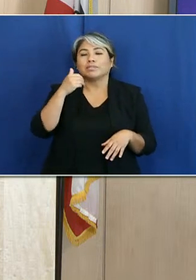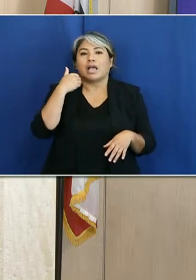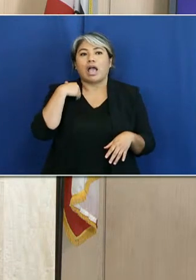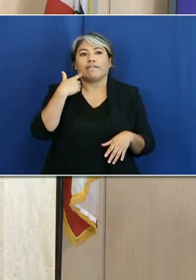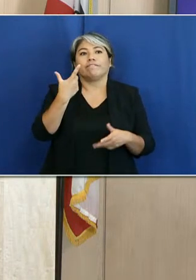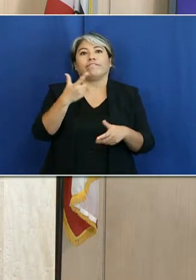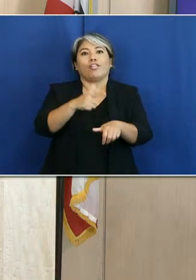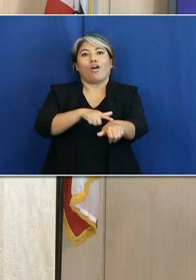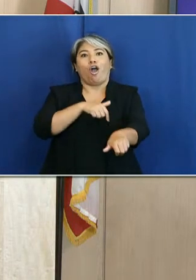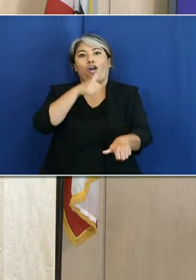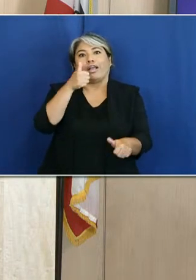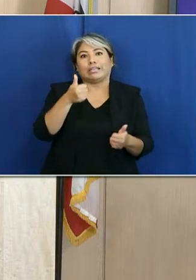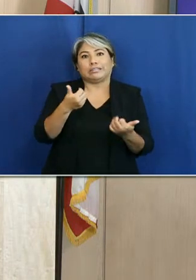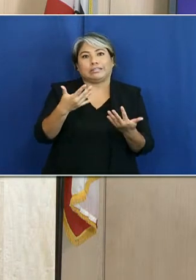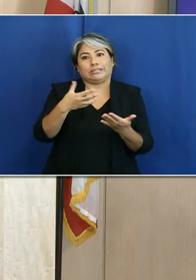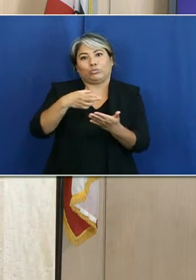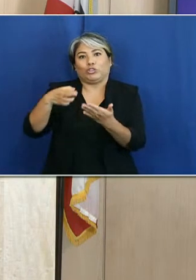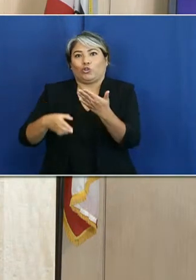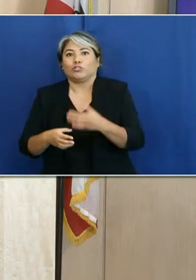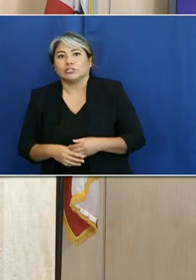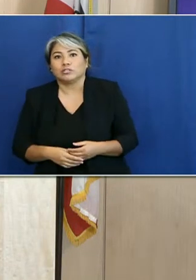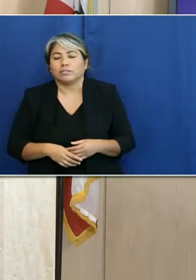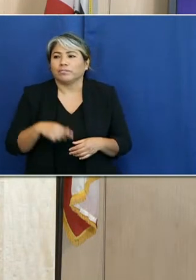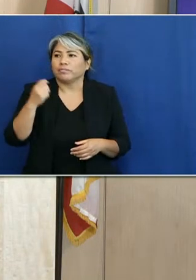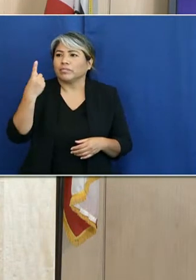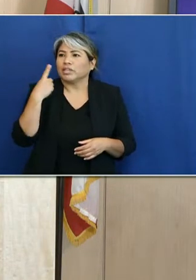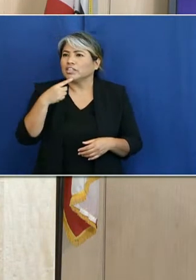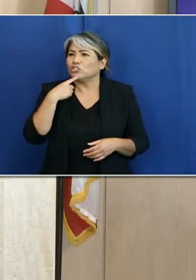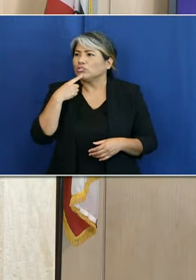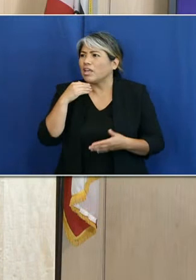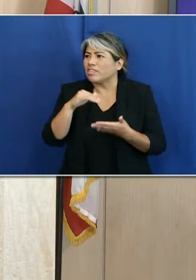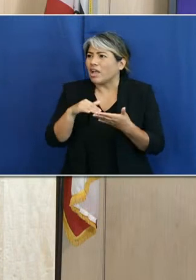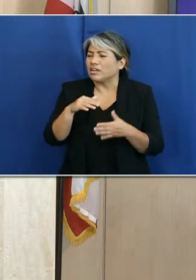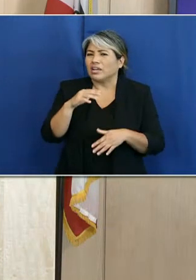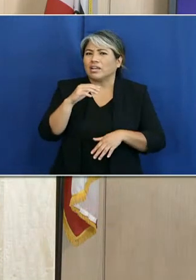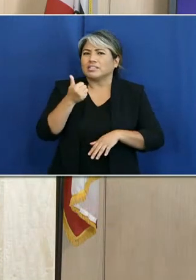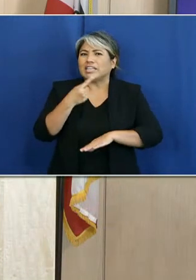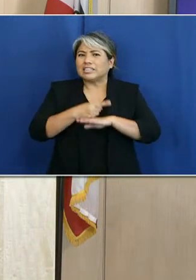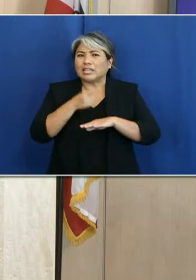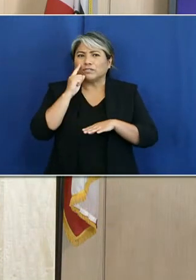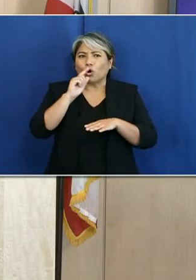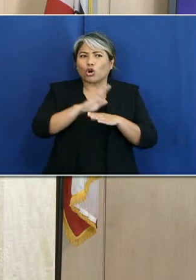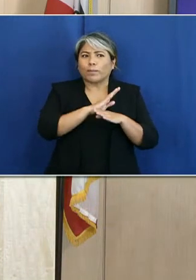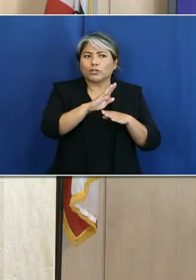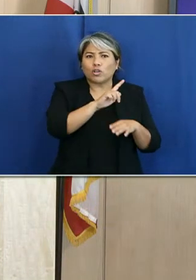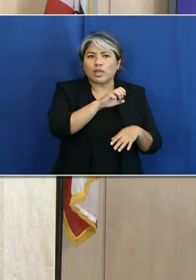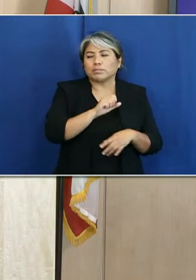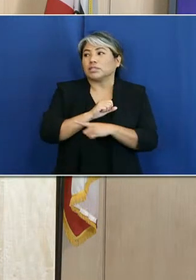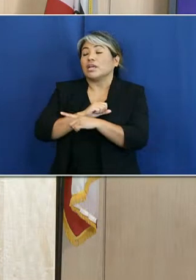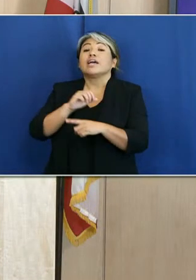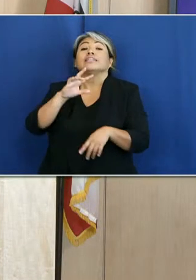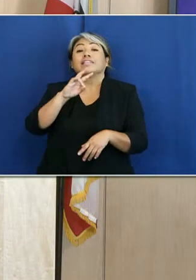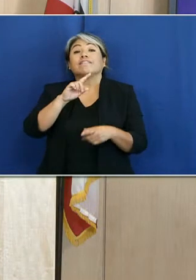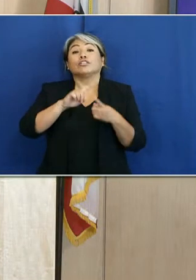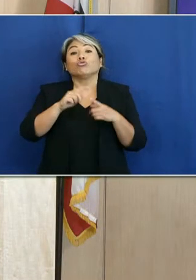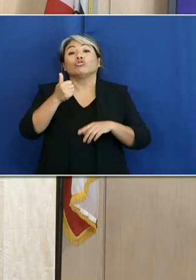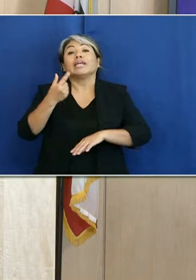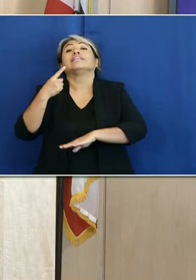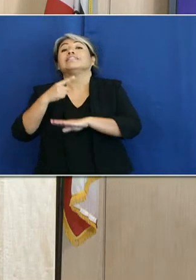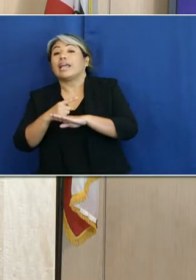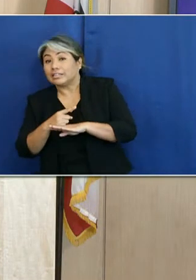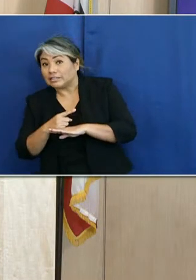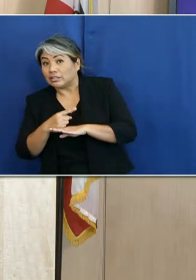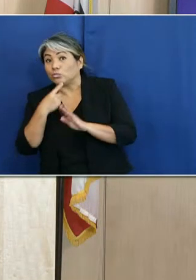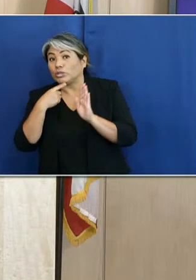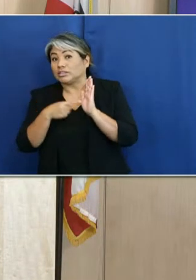longest turnaround time. Dr. Wooten, did you say that lag was 10 days for commercial labs? 7 to 10 days is what's